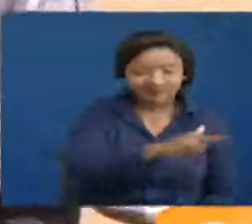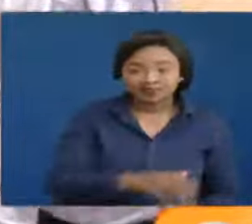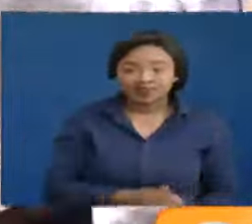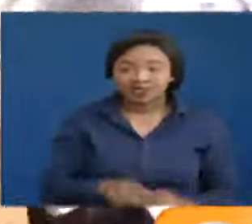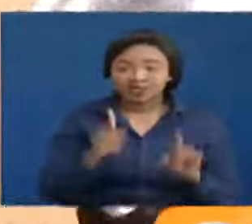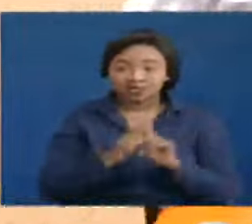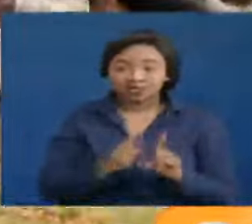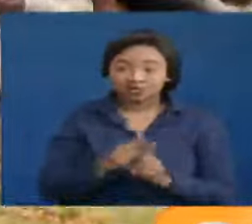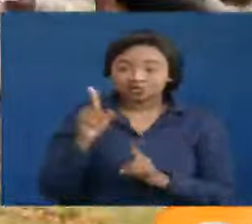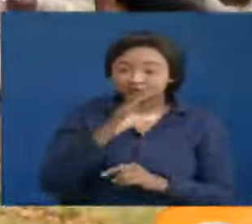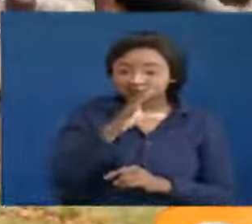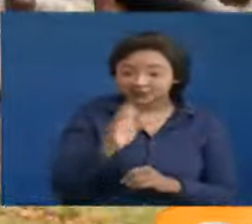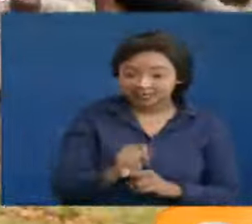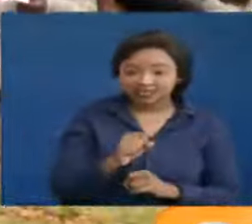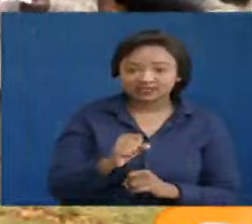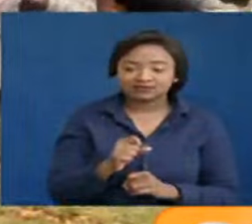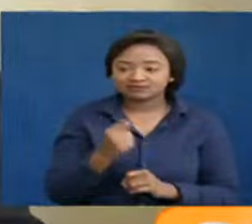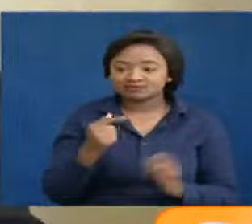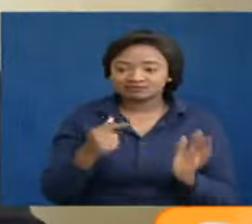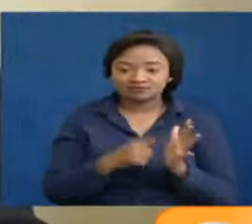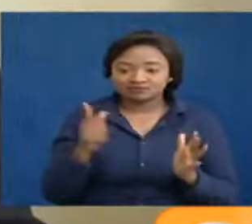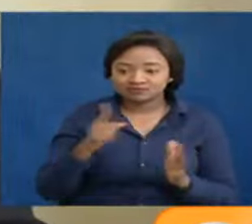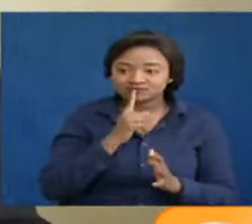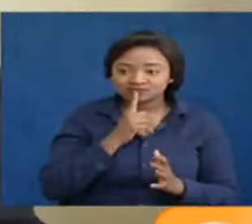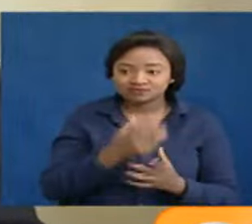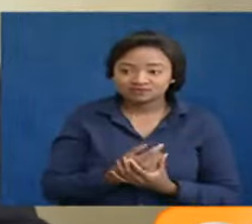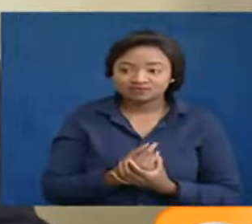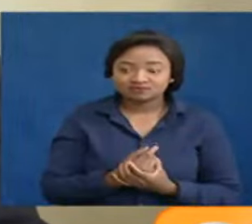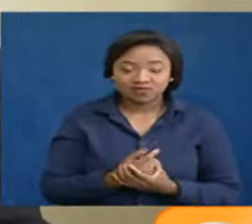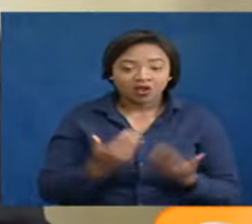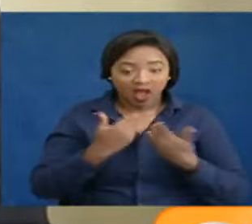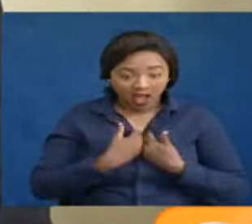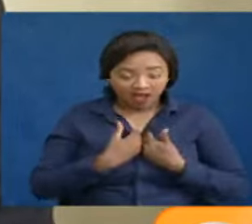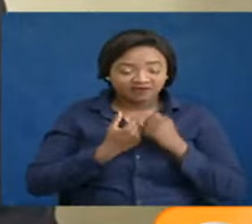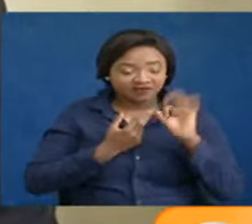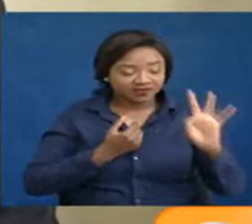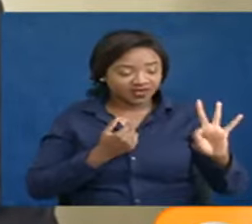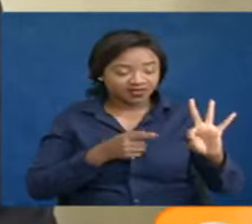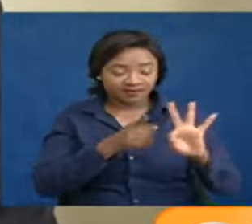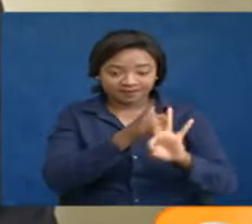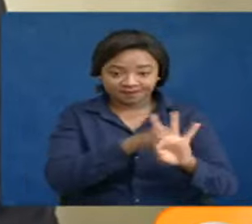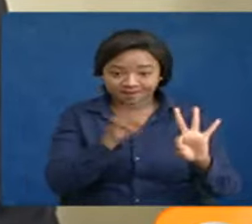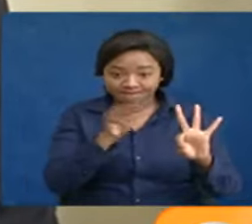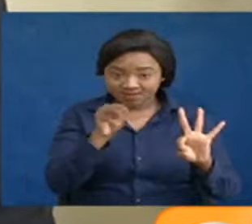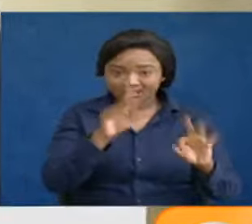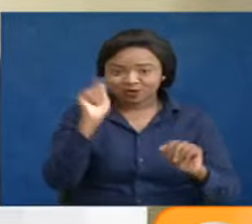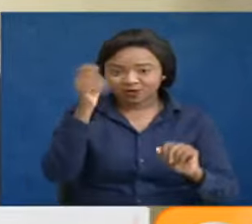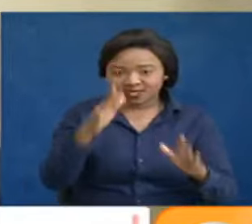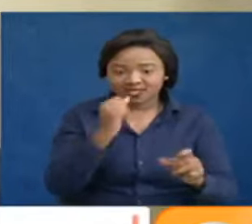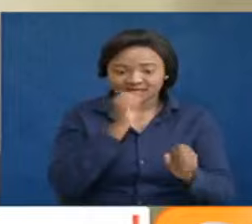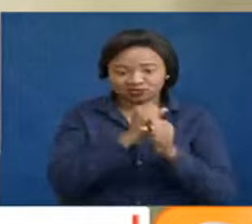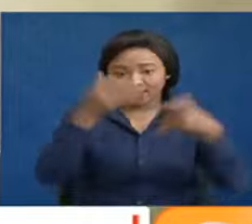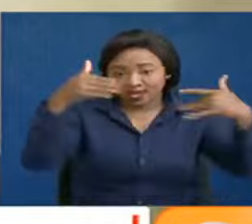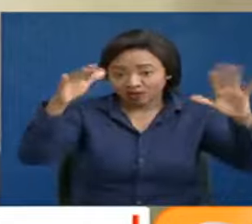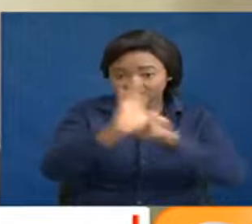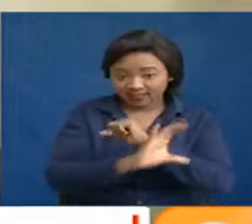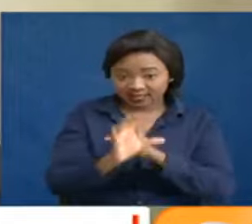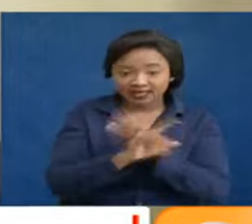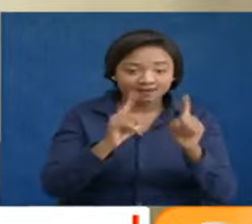the CS had this to say. We have over 3 million Kenyans currently overseas. The challenges that you